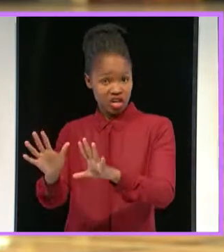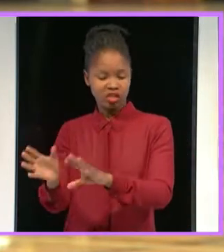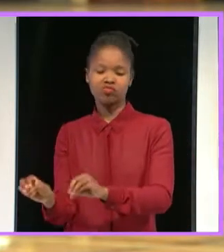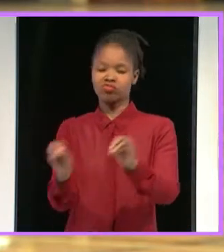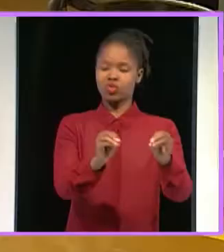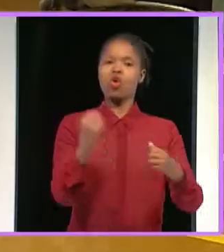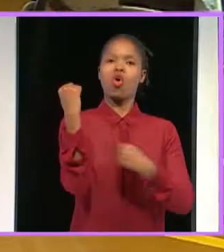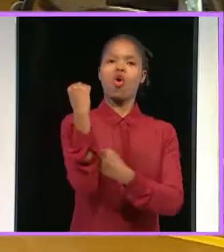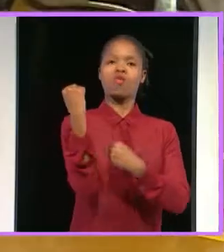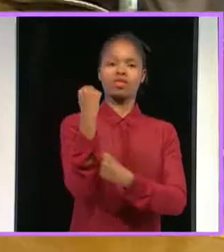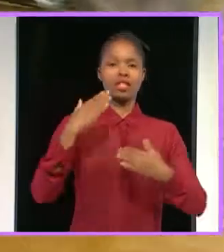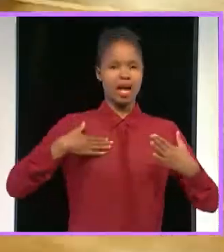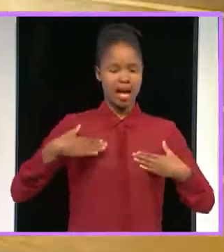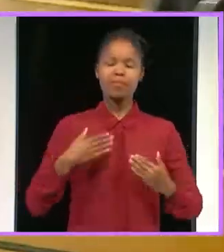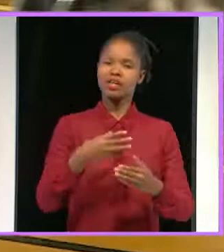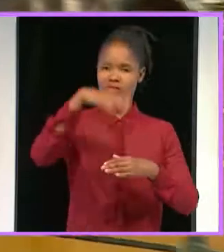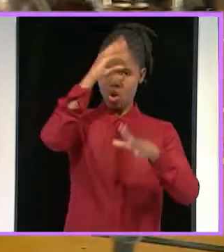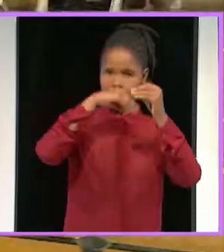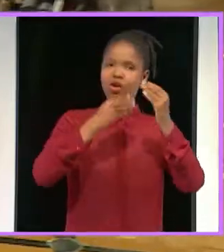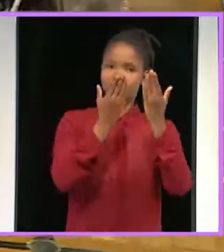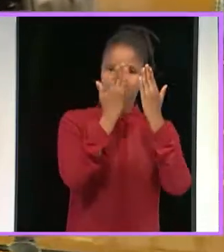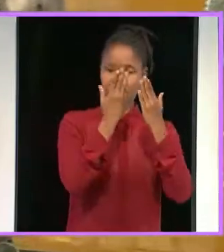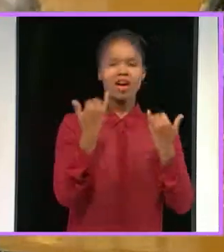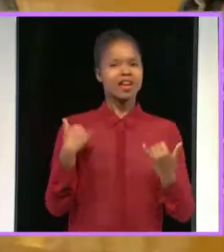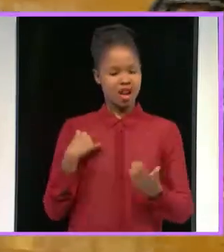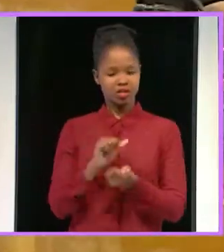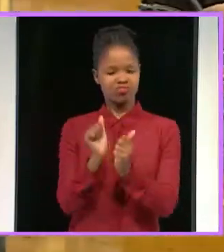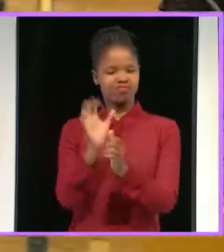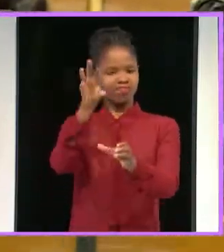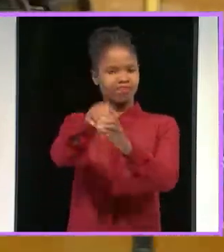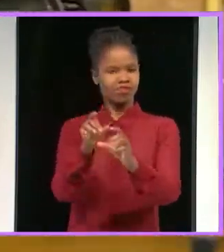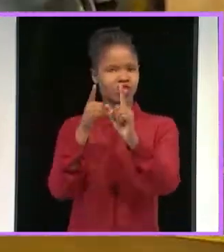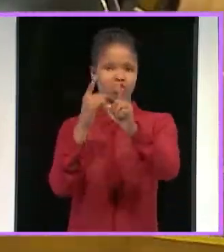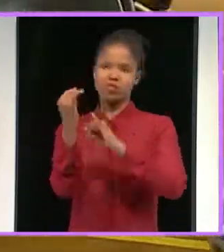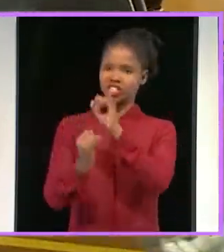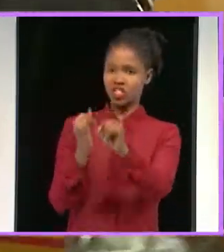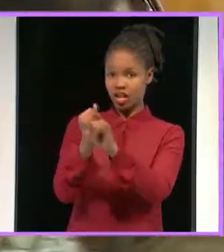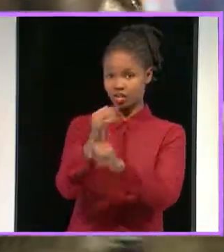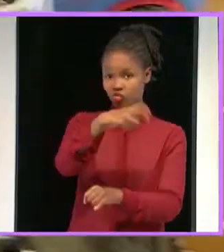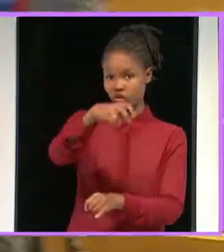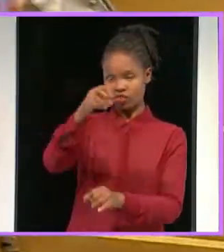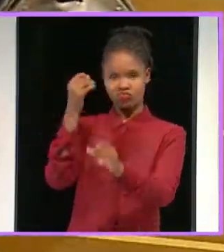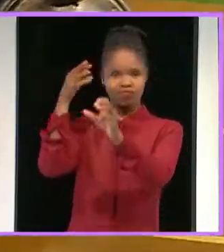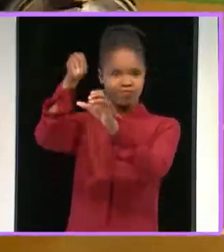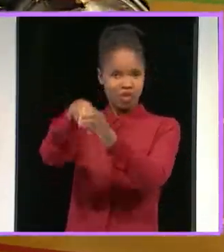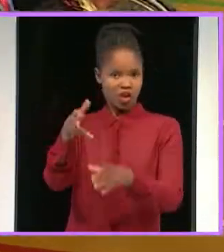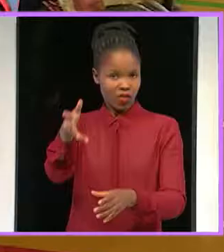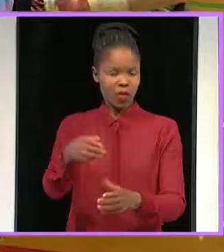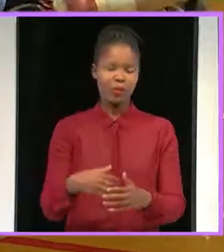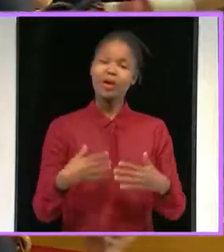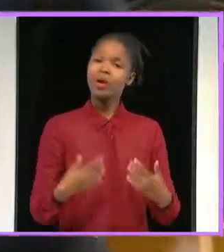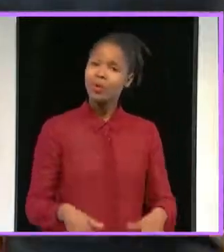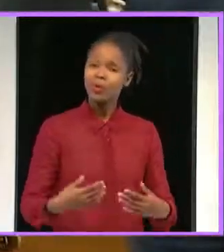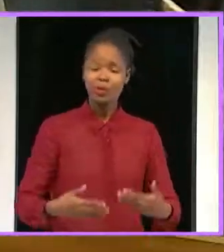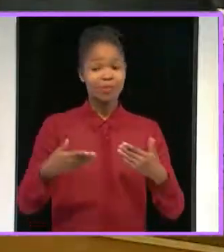office administration. I want to pray for the country and go overseas. Yes. Yeah, with it. Okay. Yeah. Listen, this